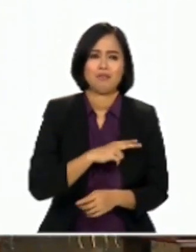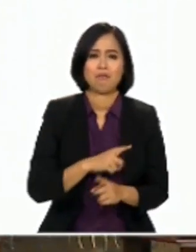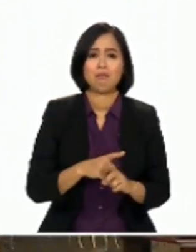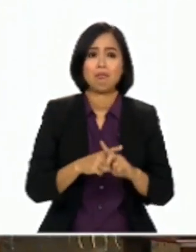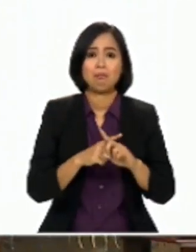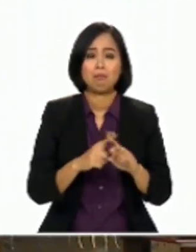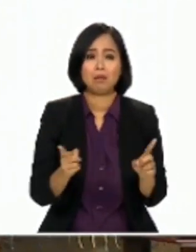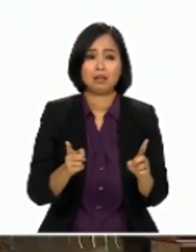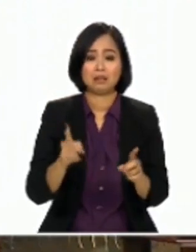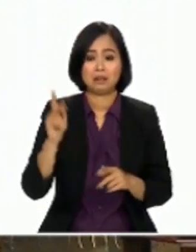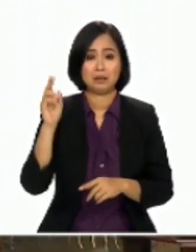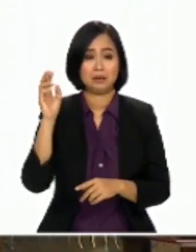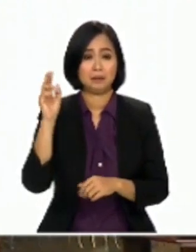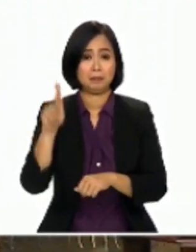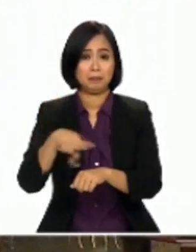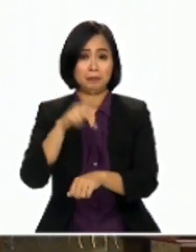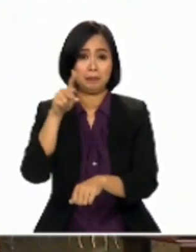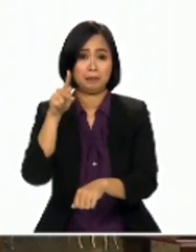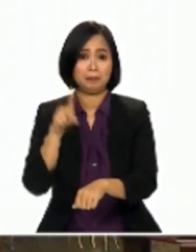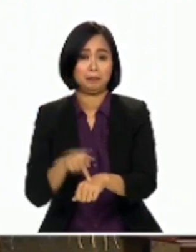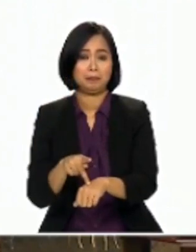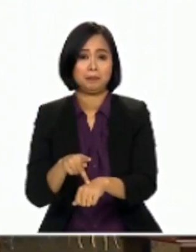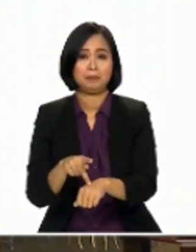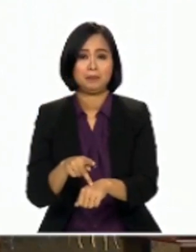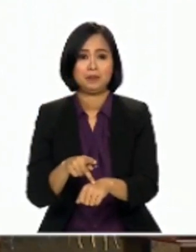the Philippines,